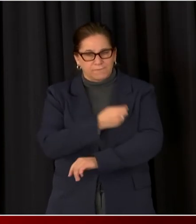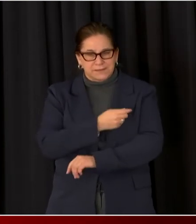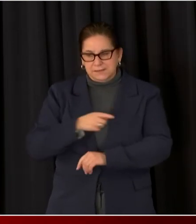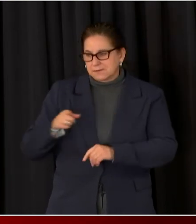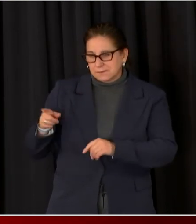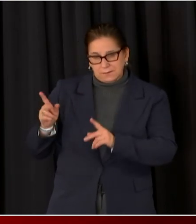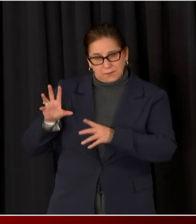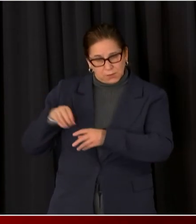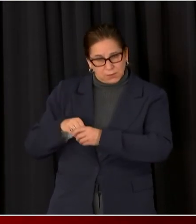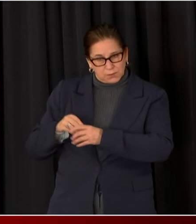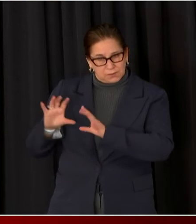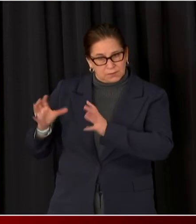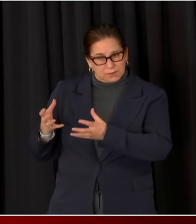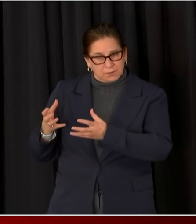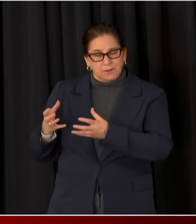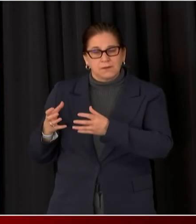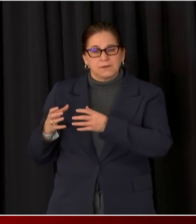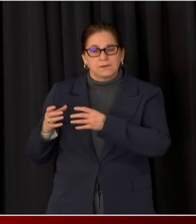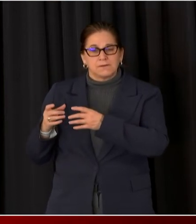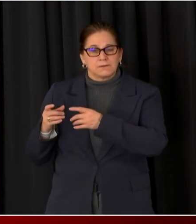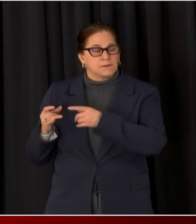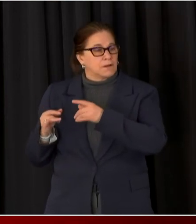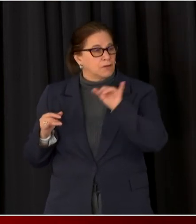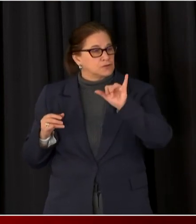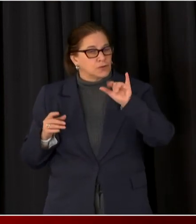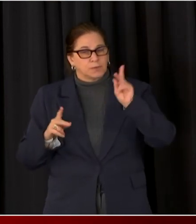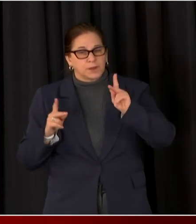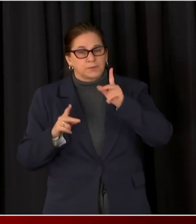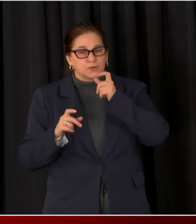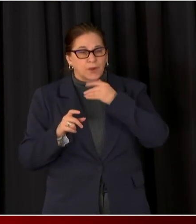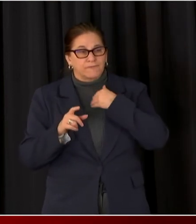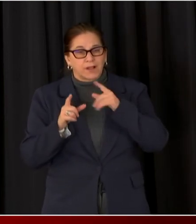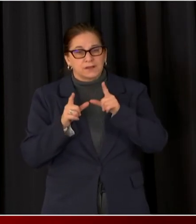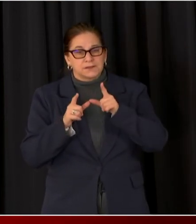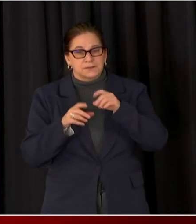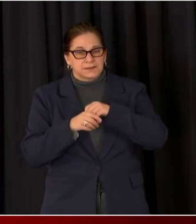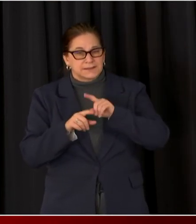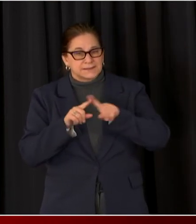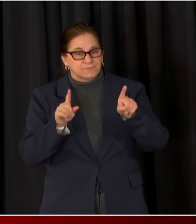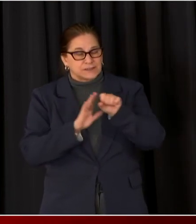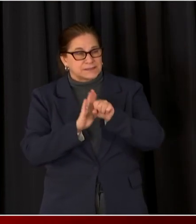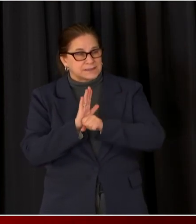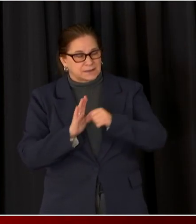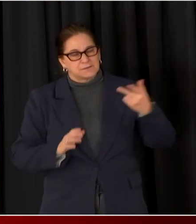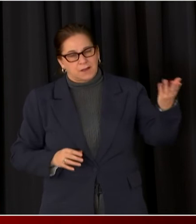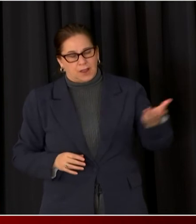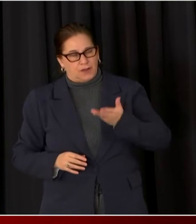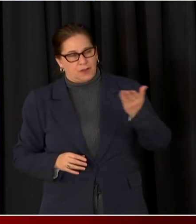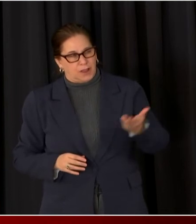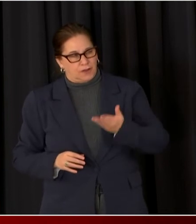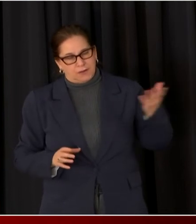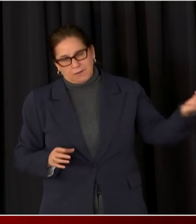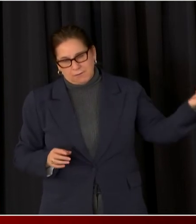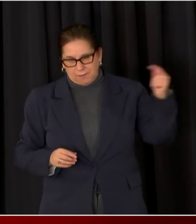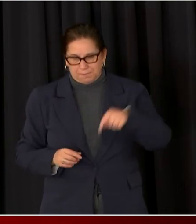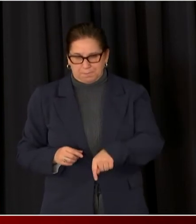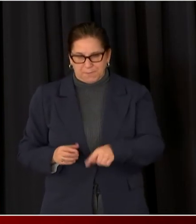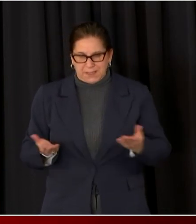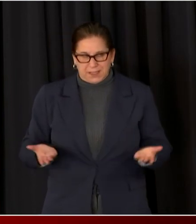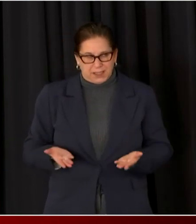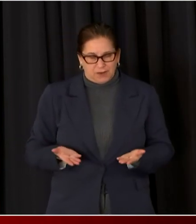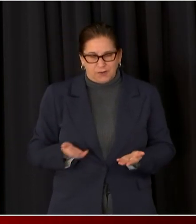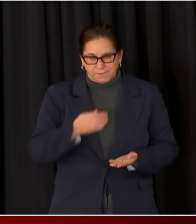in other states and their license is in good standing, and they can work under the supervision or credentialing of their healthcare